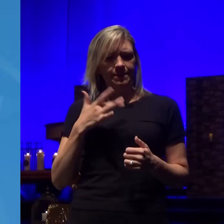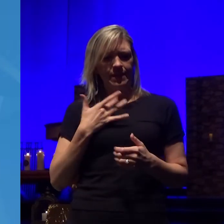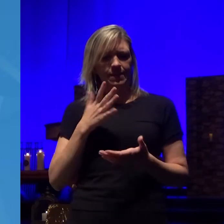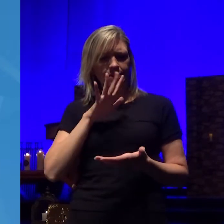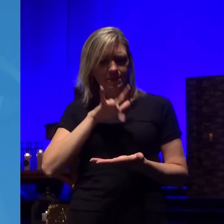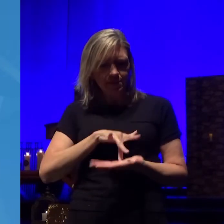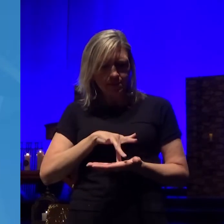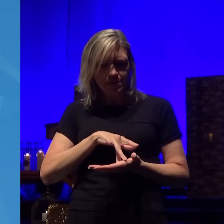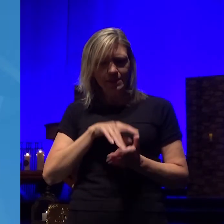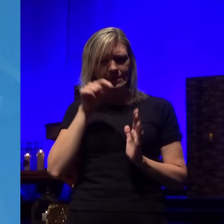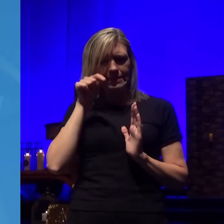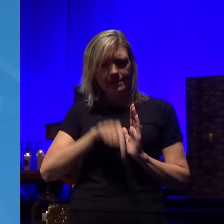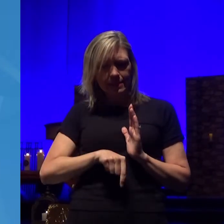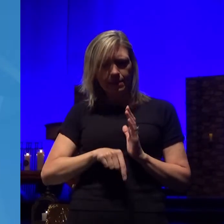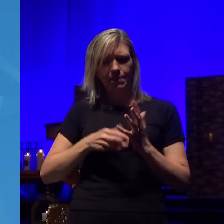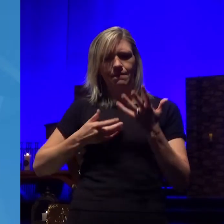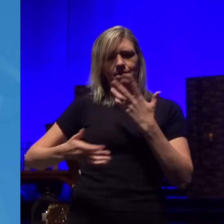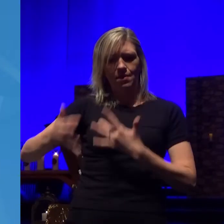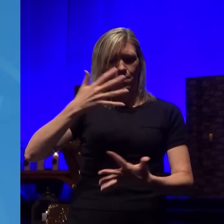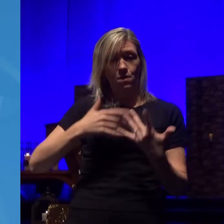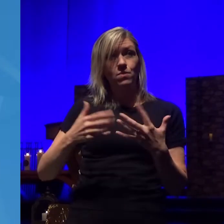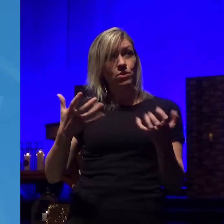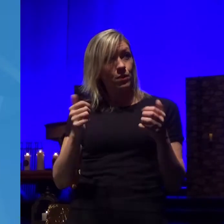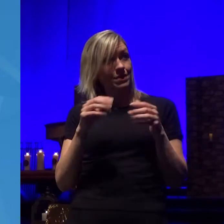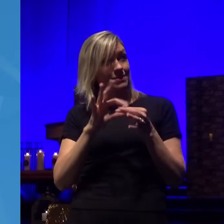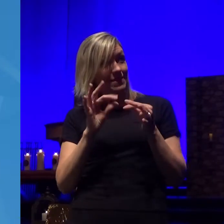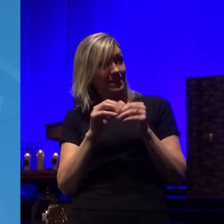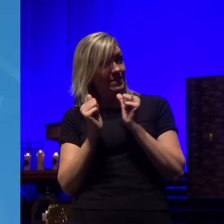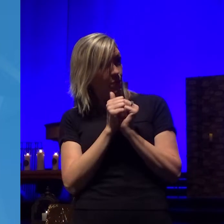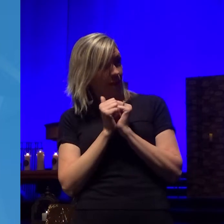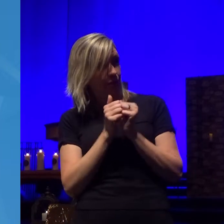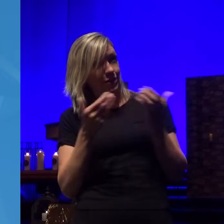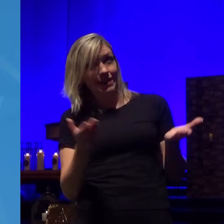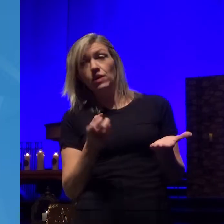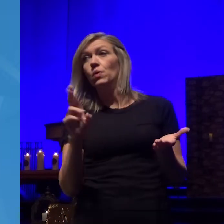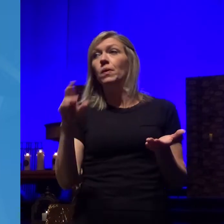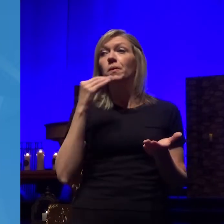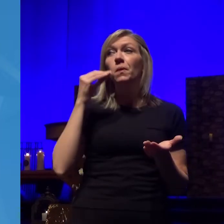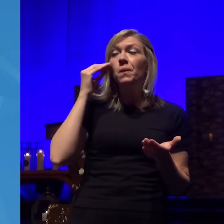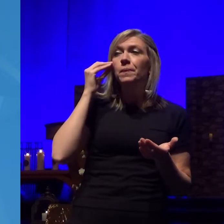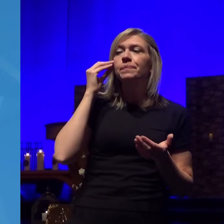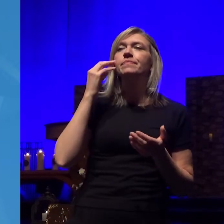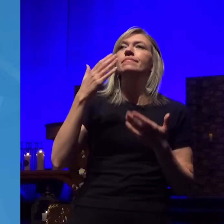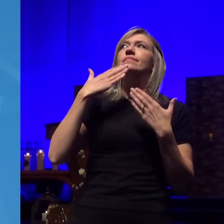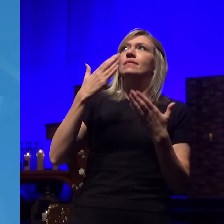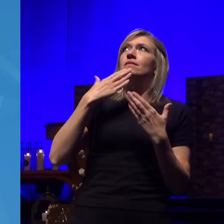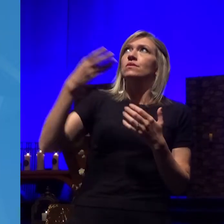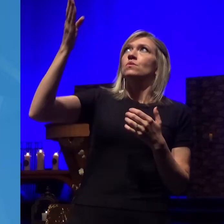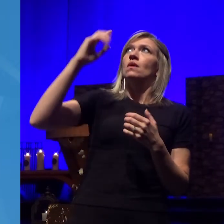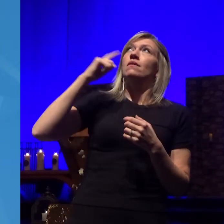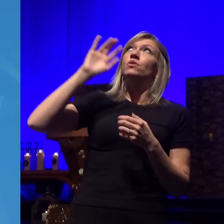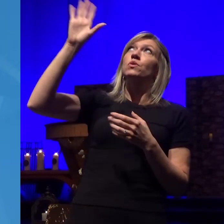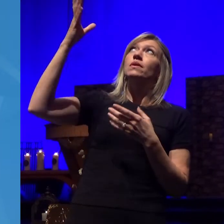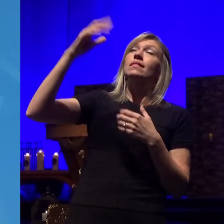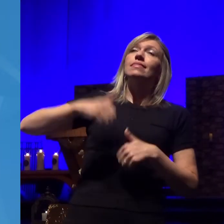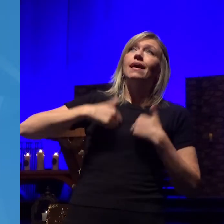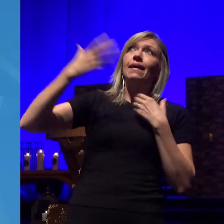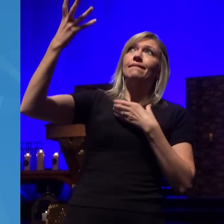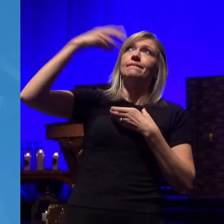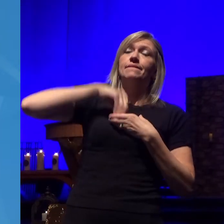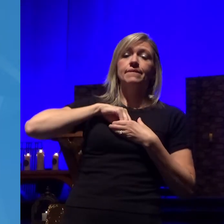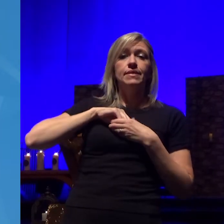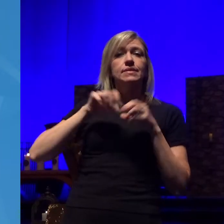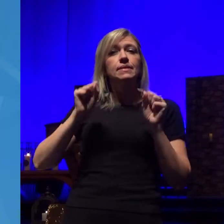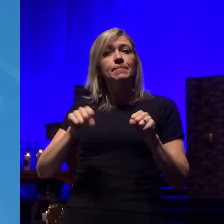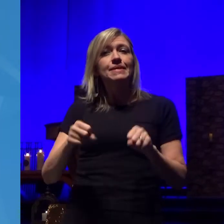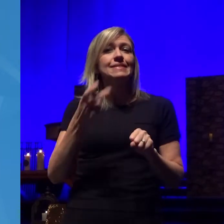to center, to deepen, and flow. You want to say it with me once, here and at home? Thank you, God, for your life in me,